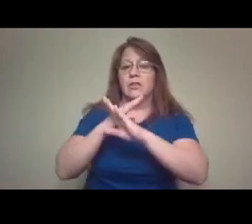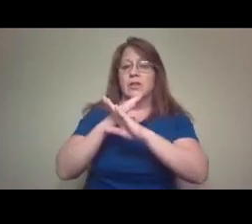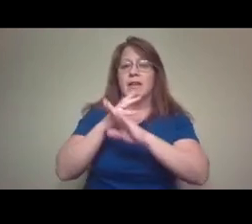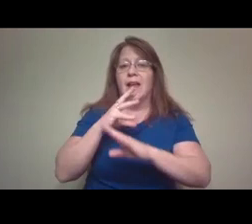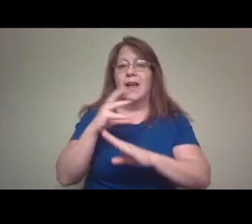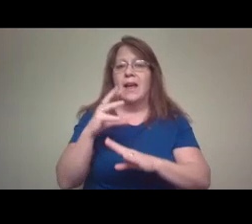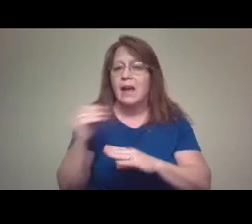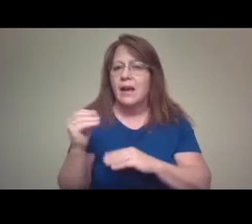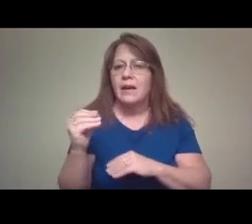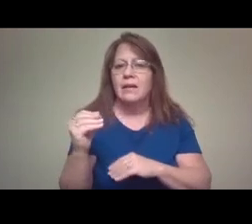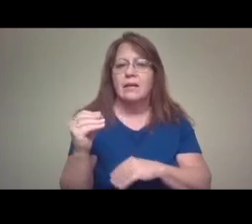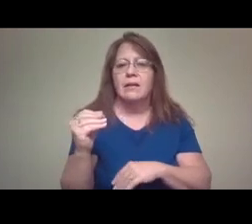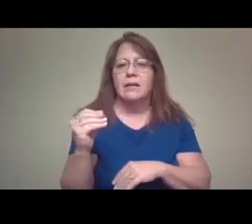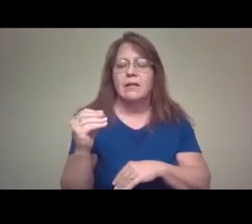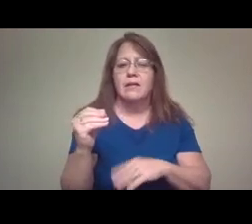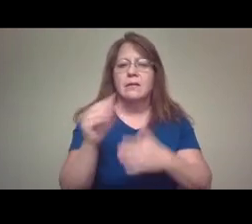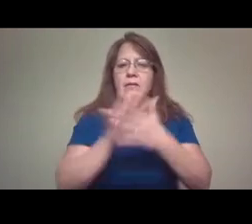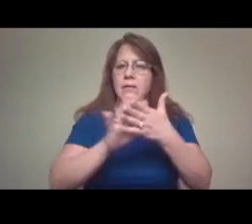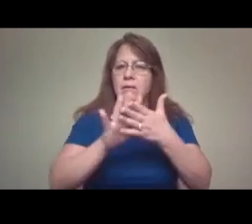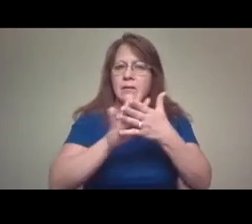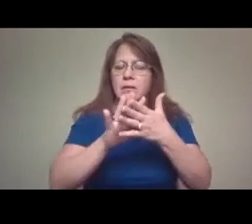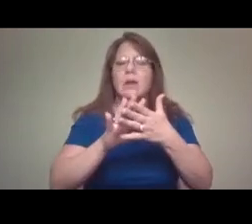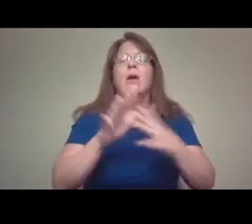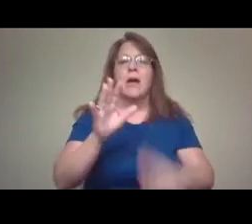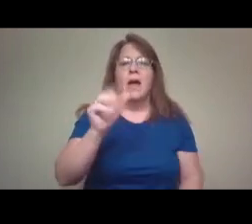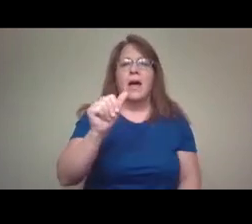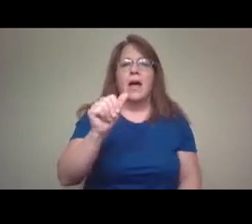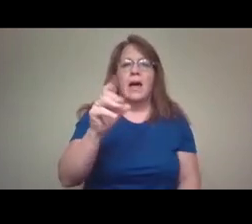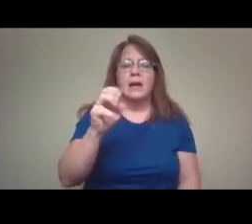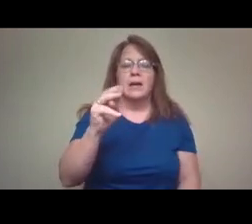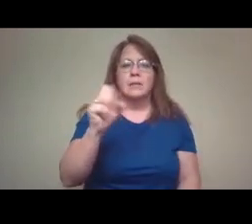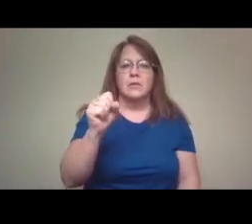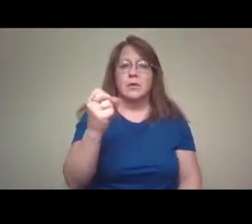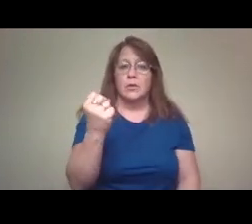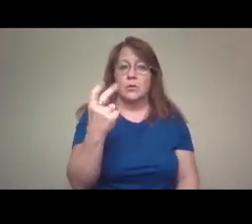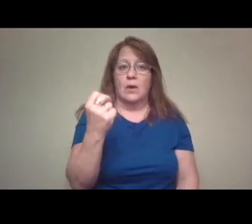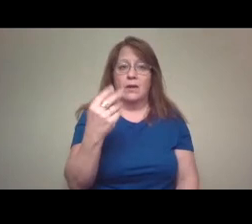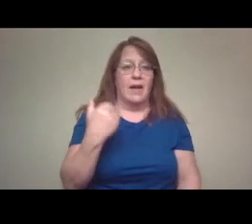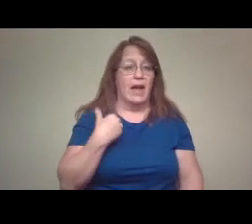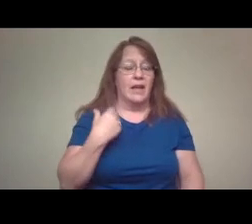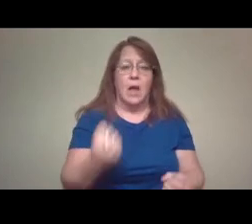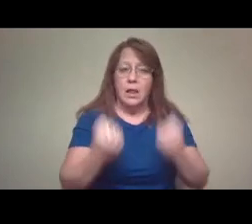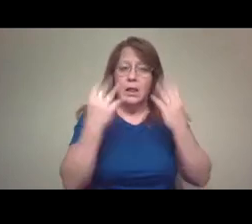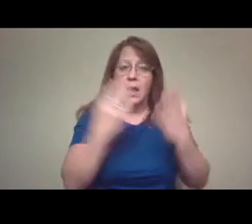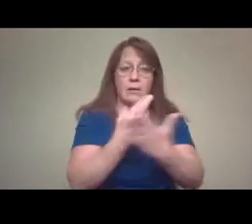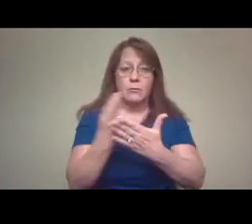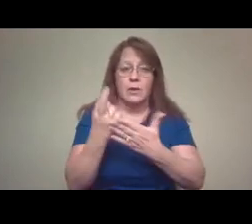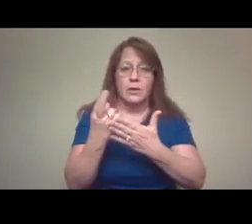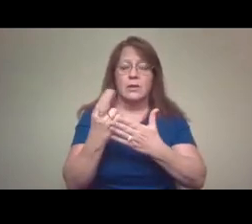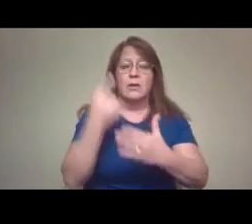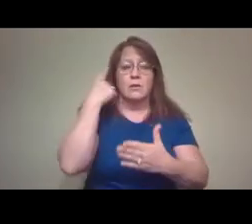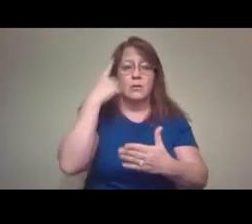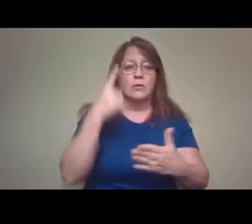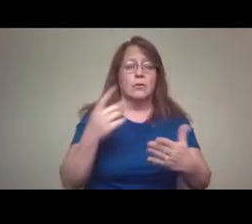to collaborate with the community to ensure that Adams 12 has a knowledge of community resources to address the social,